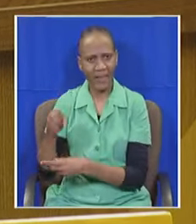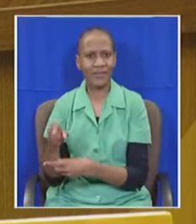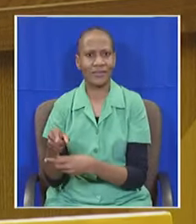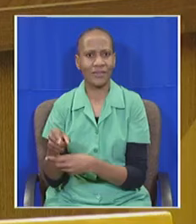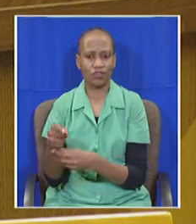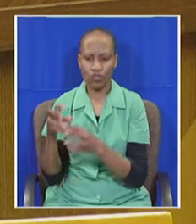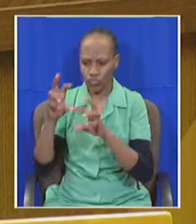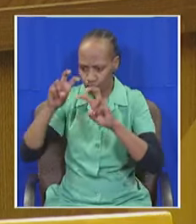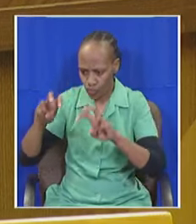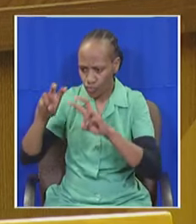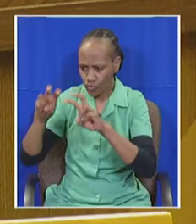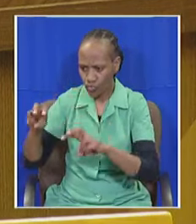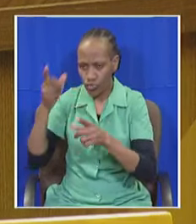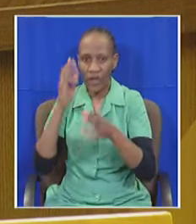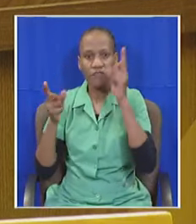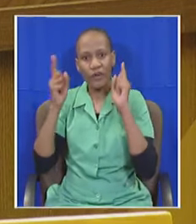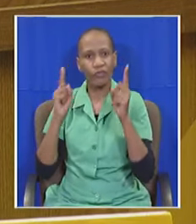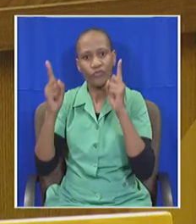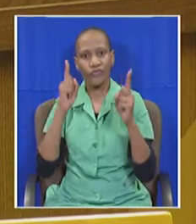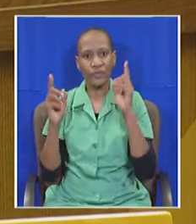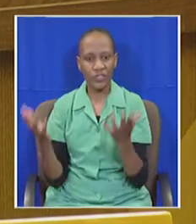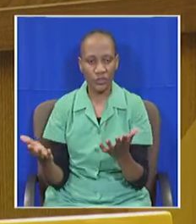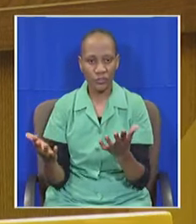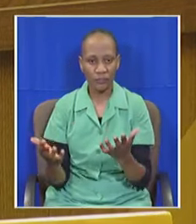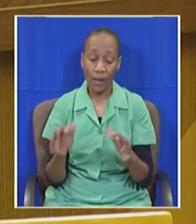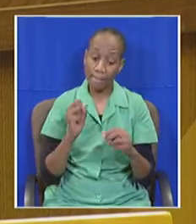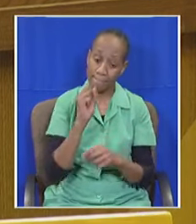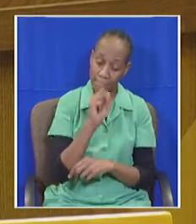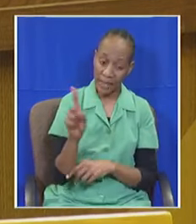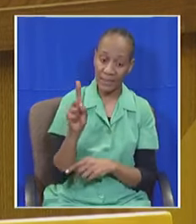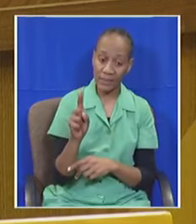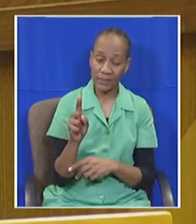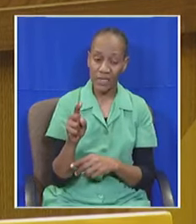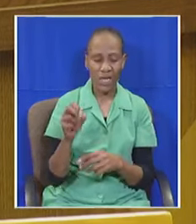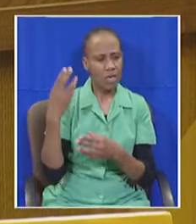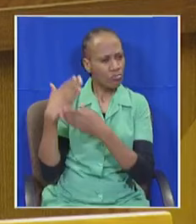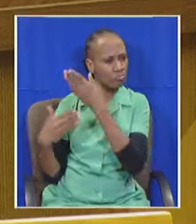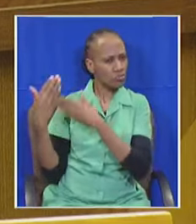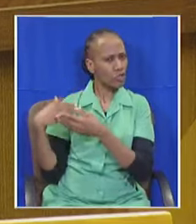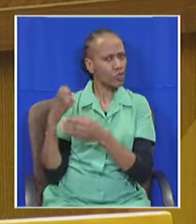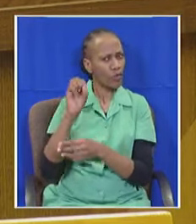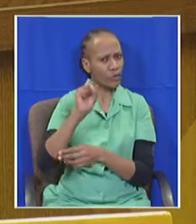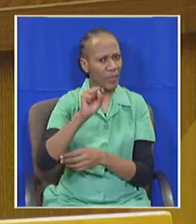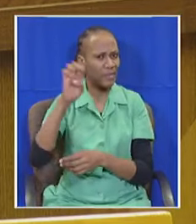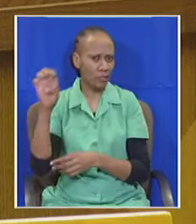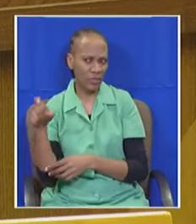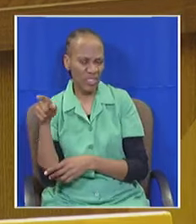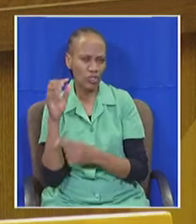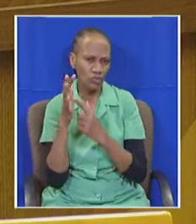and discovery of innovation. However, the history of space exploration has demonstrated that